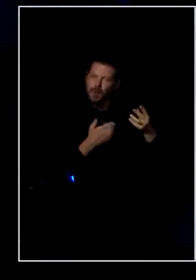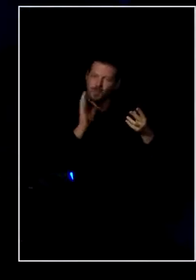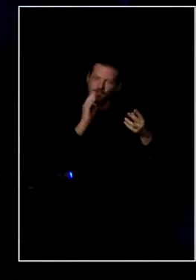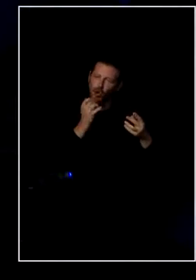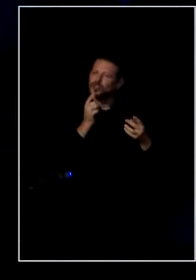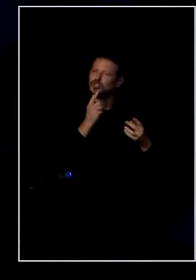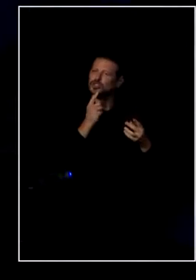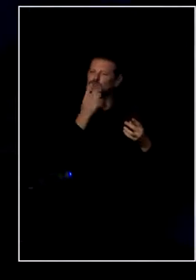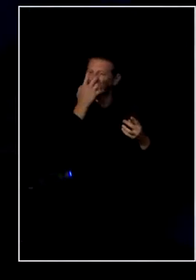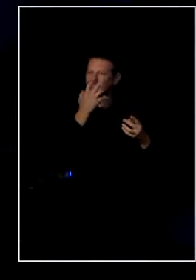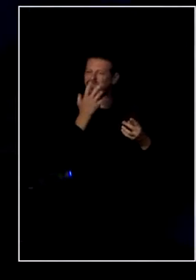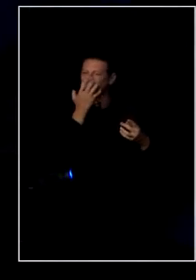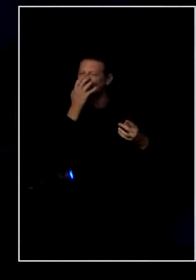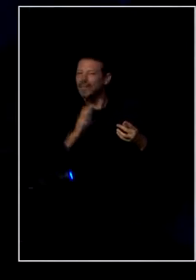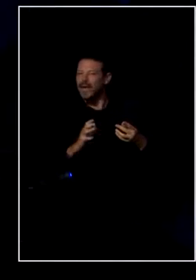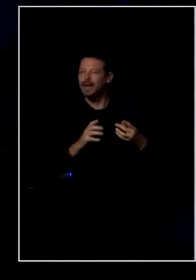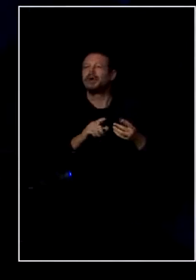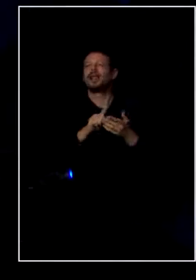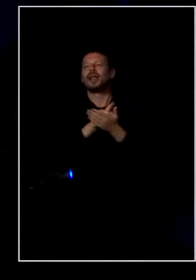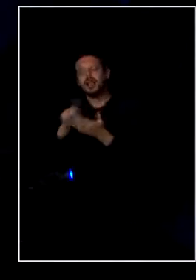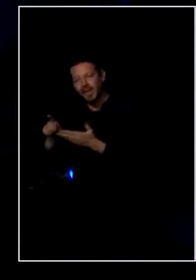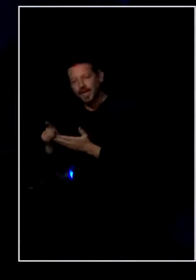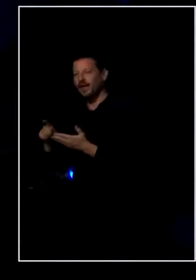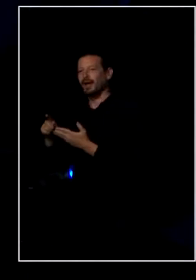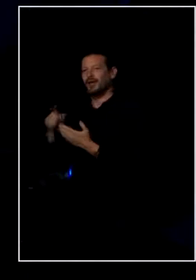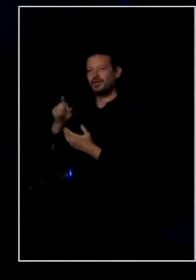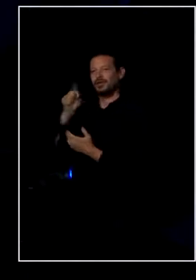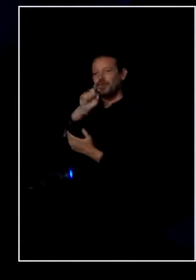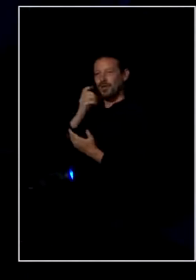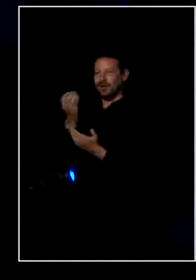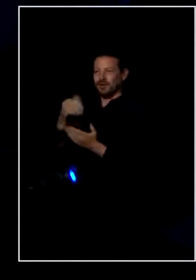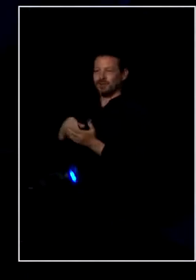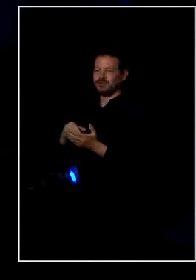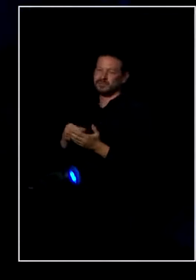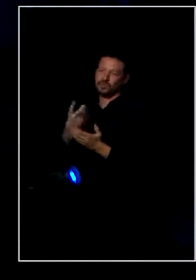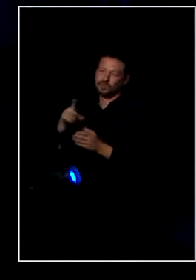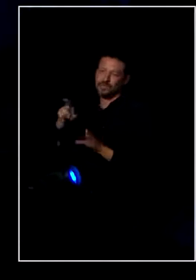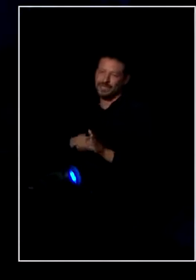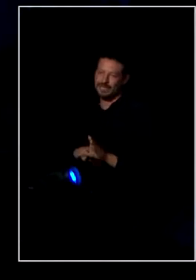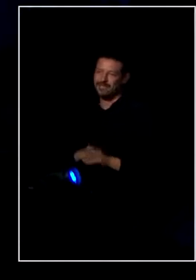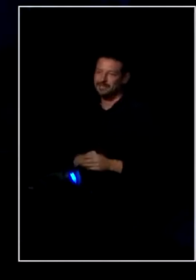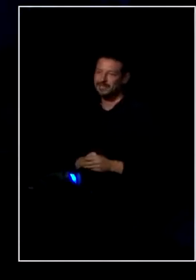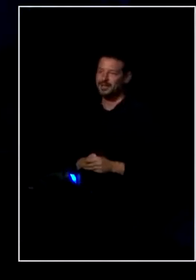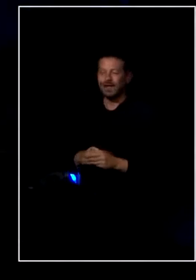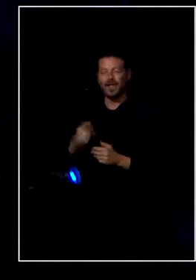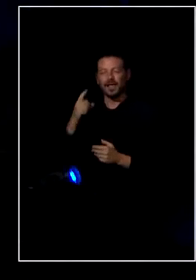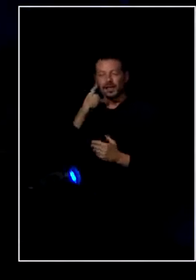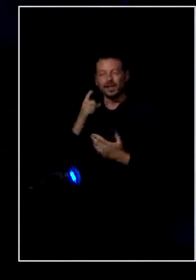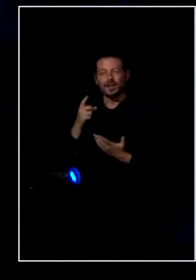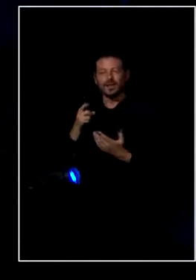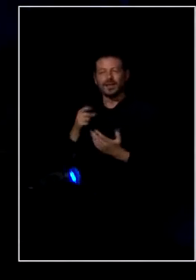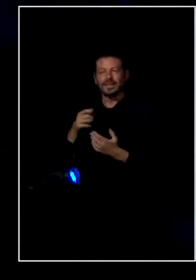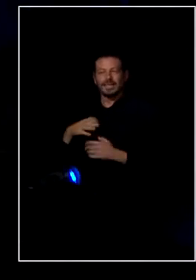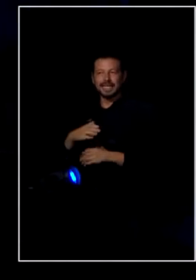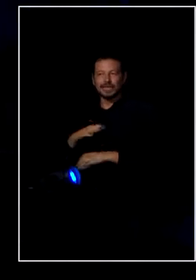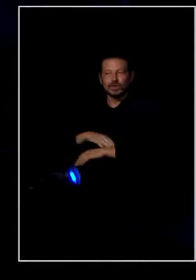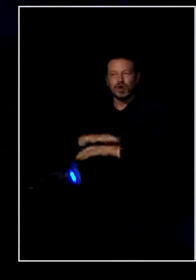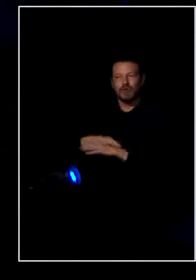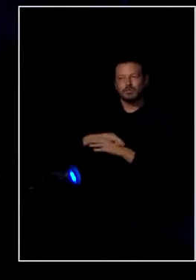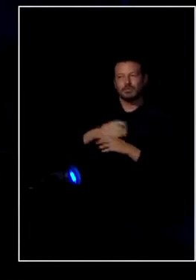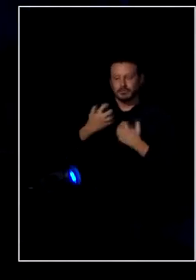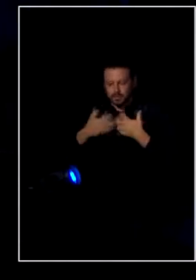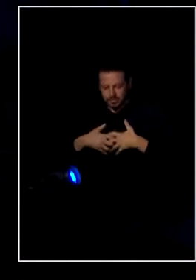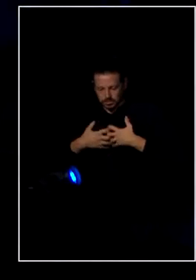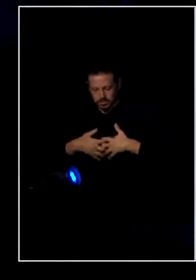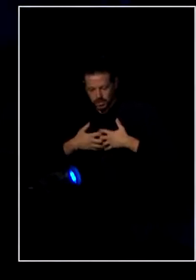filter it through humour until 20 years later. And I really feel like I just needed the time. And that's why this piece in the book is so good